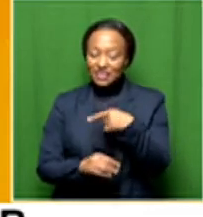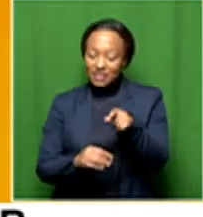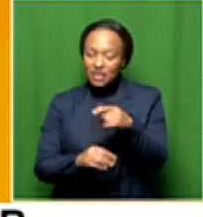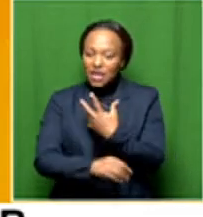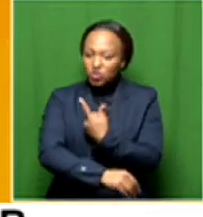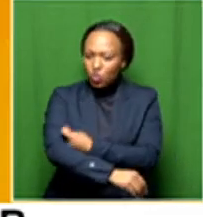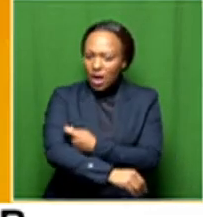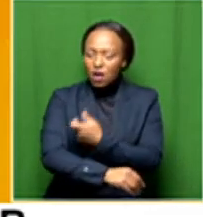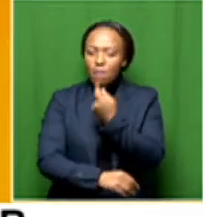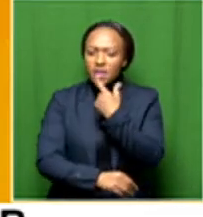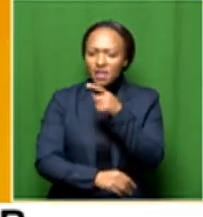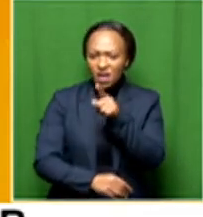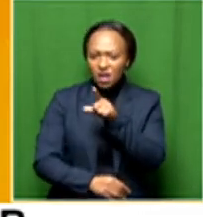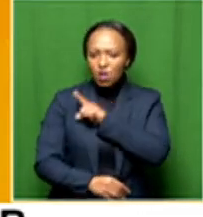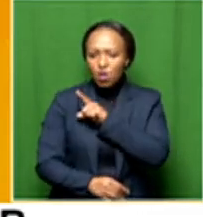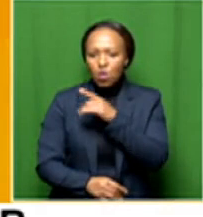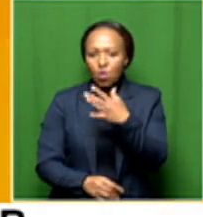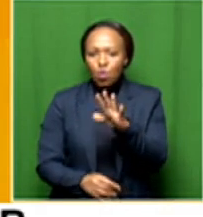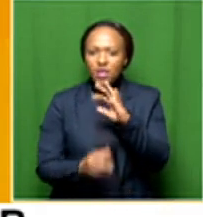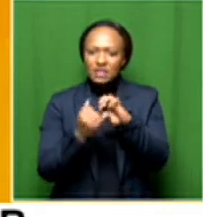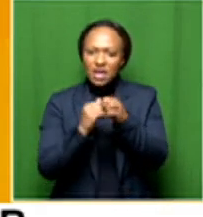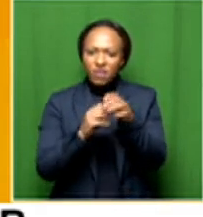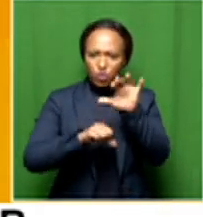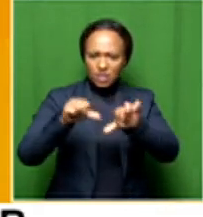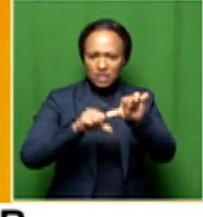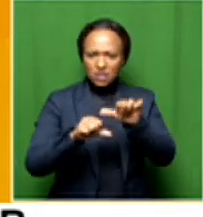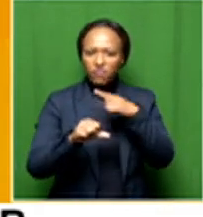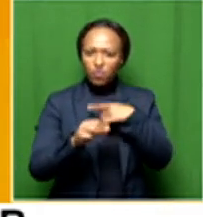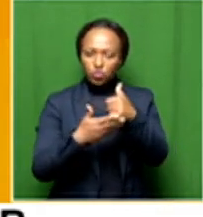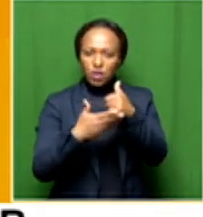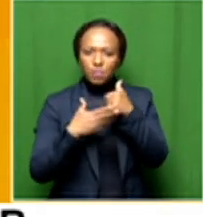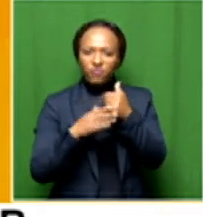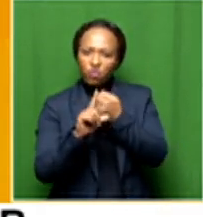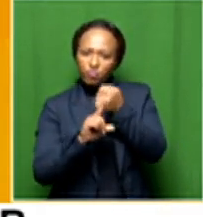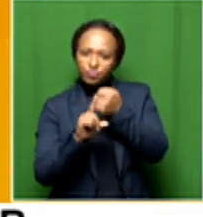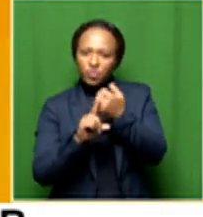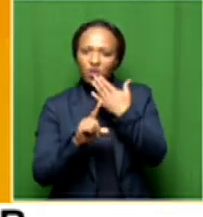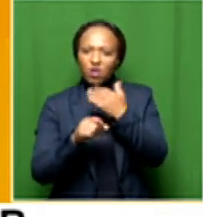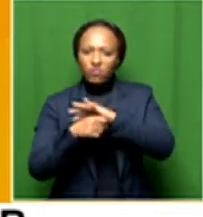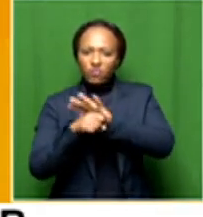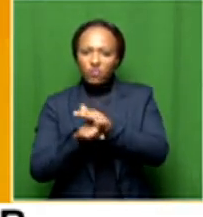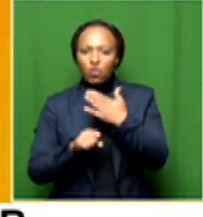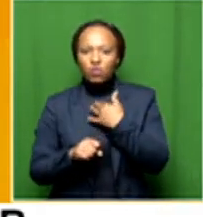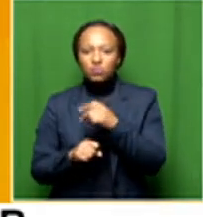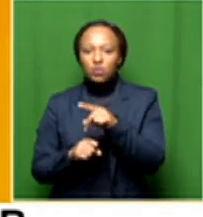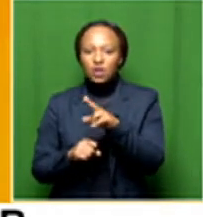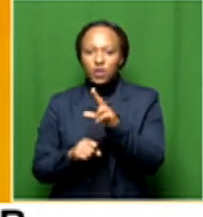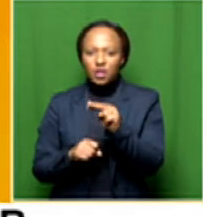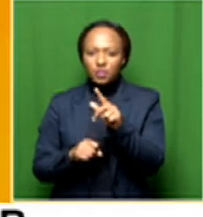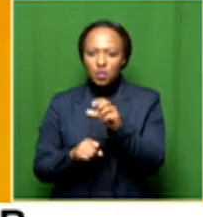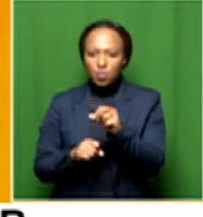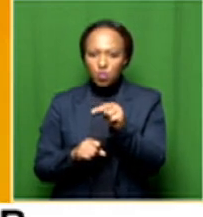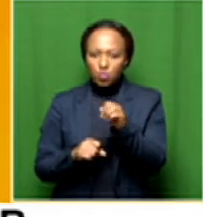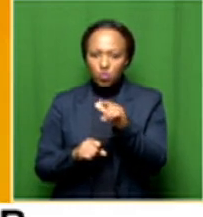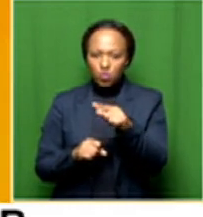is one of several that scientists are hoping to repurpose in order to fight the virus. Pulmonologists at Groote Schuur say